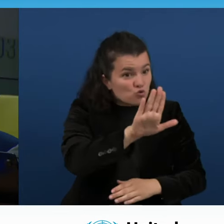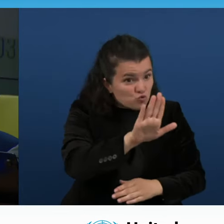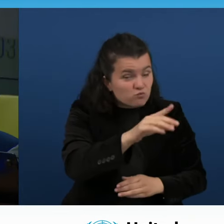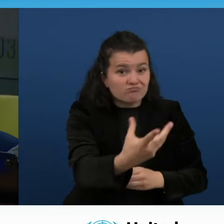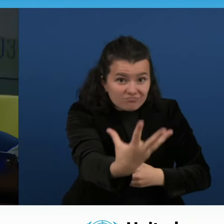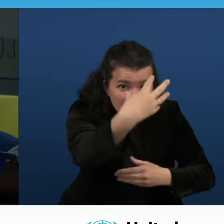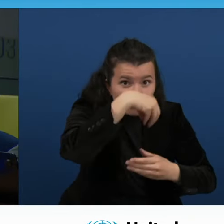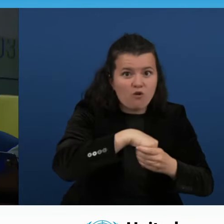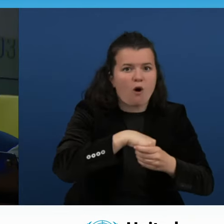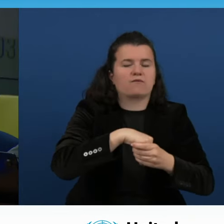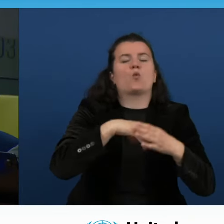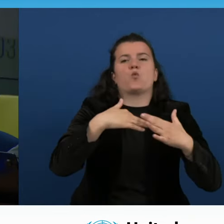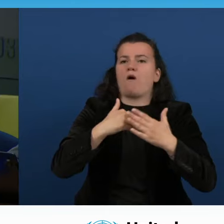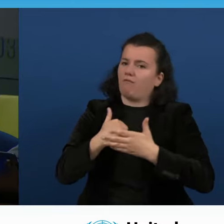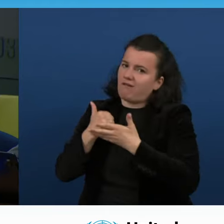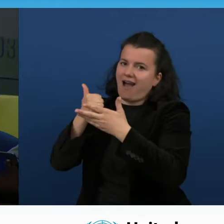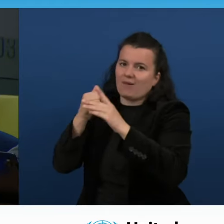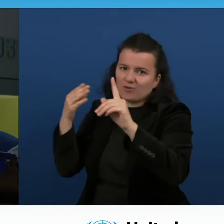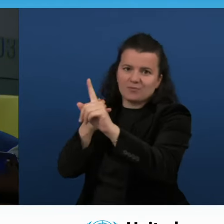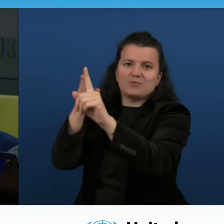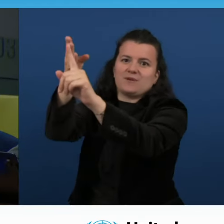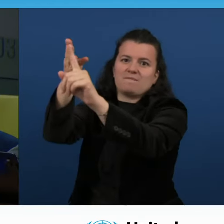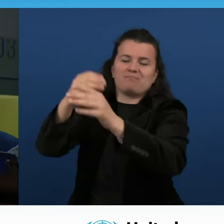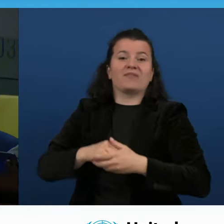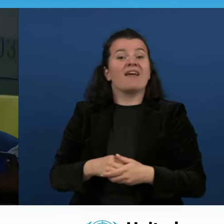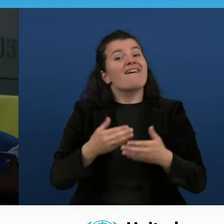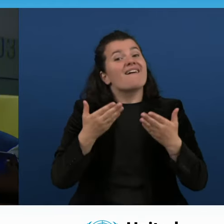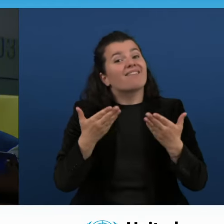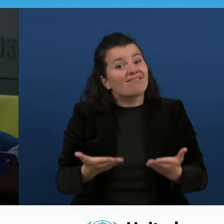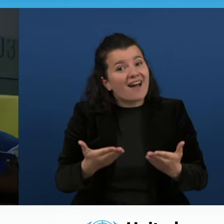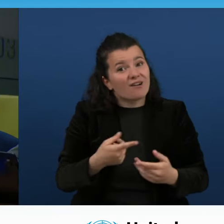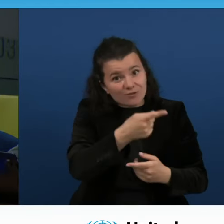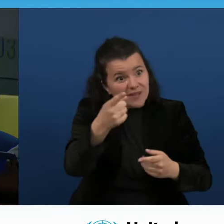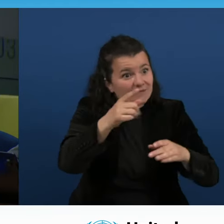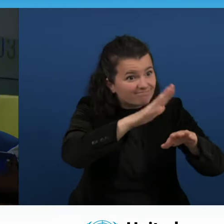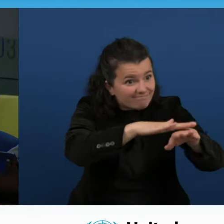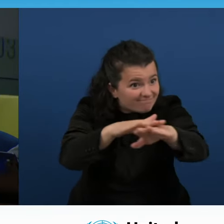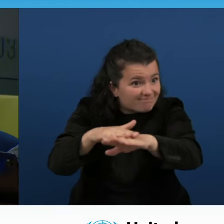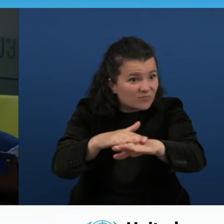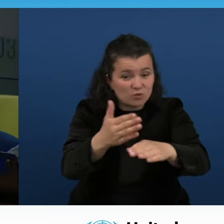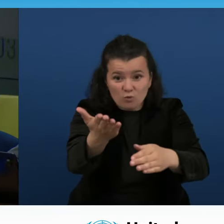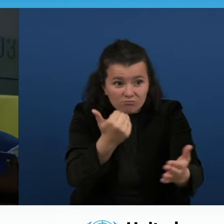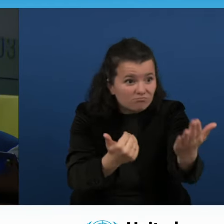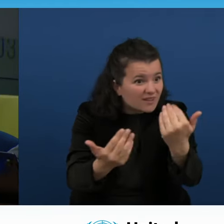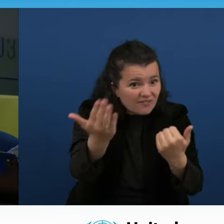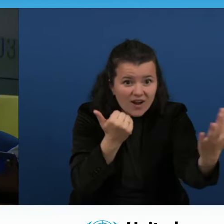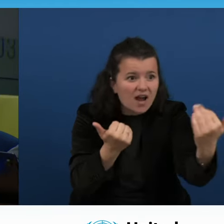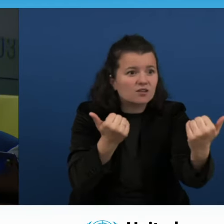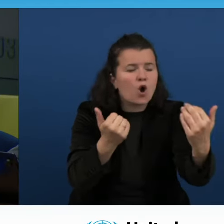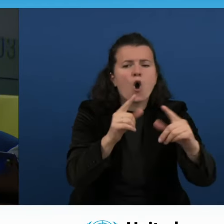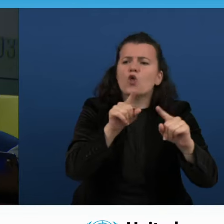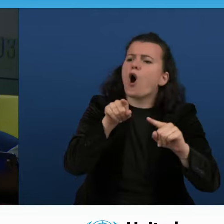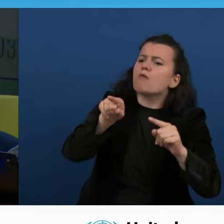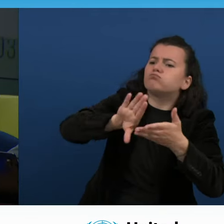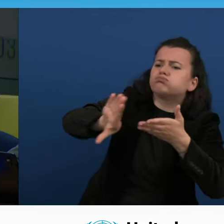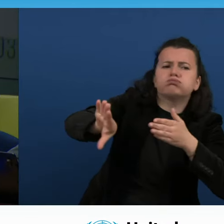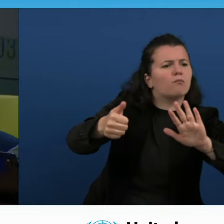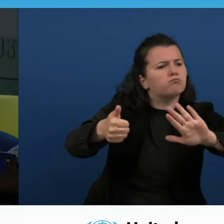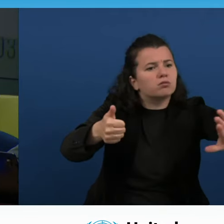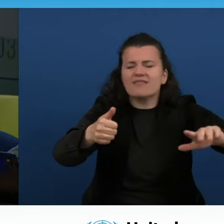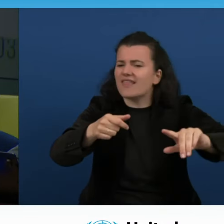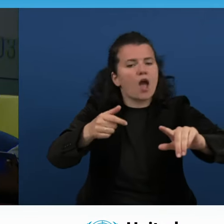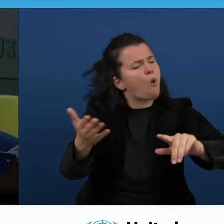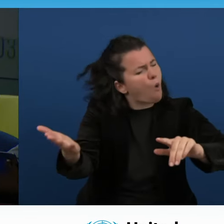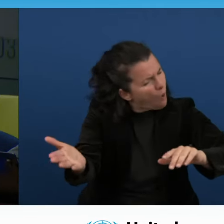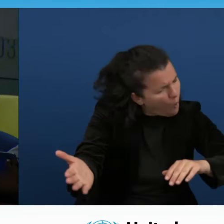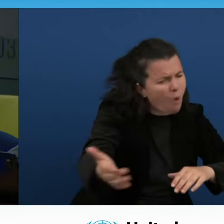hopes, ECOSOC invites you, without exclusion, to claim the voice that you deserve, and